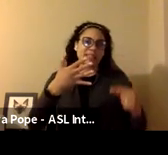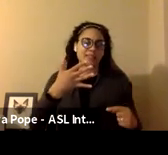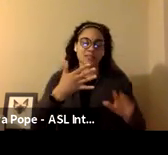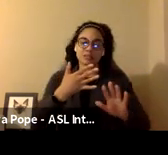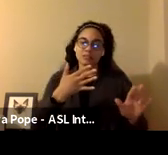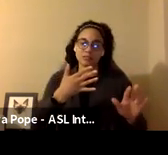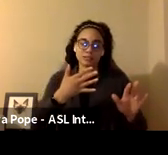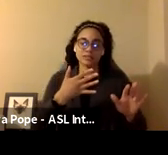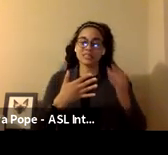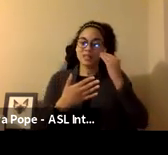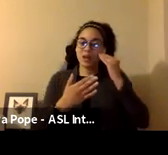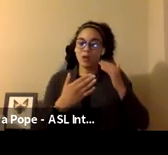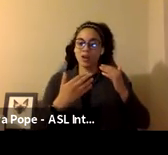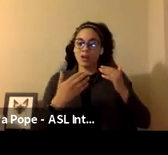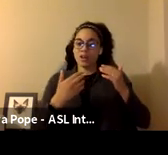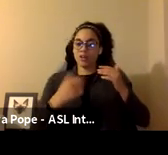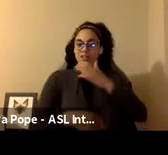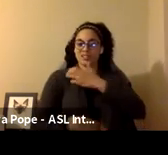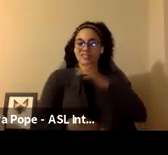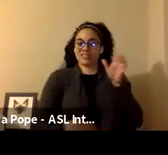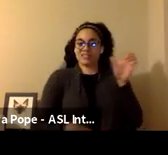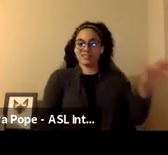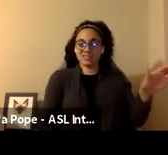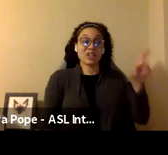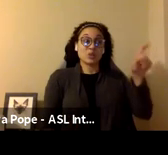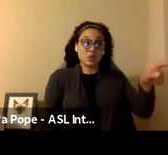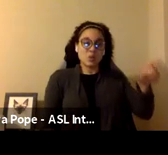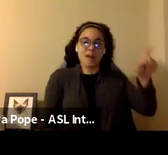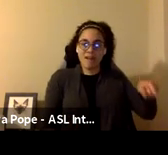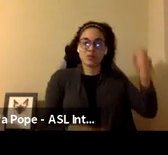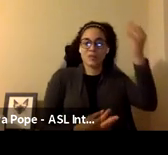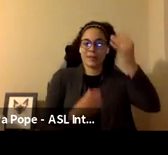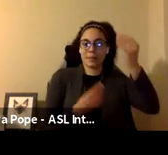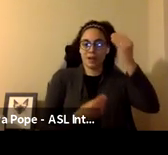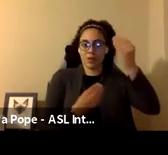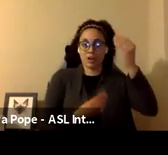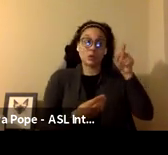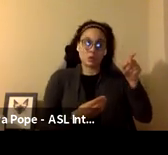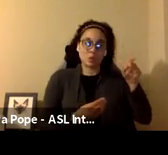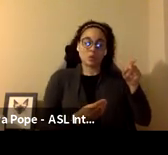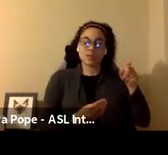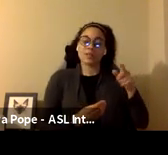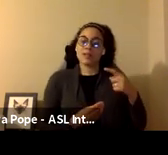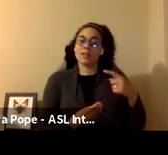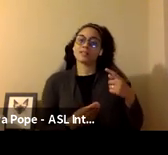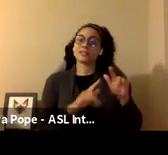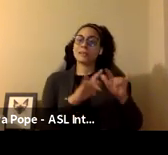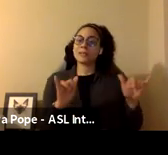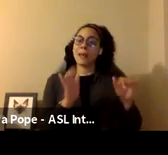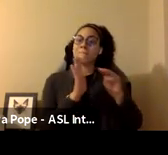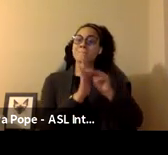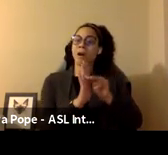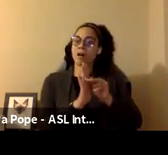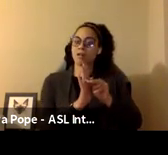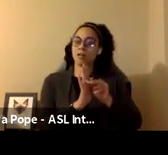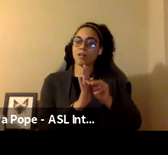Again, you're putting it back on them and them having to think about it a little bit. And it also gives you a way to model that thinking. Well, this happens to me,